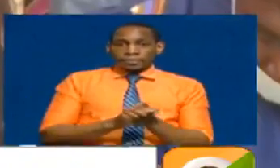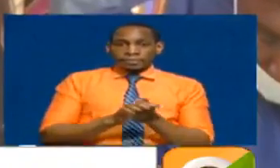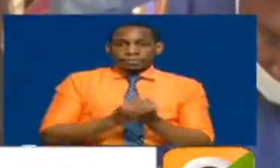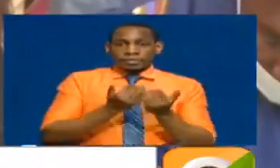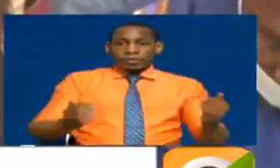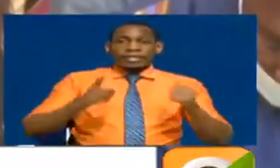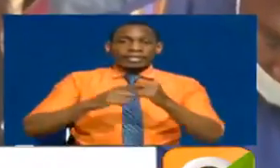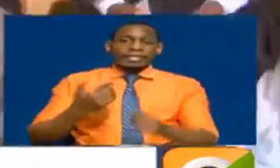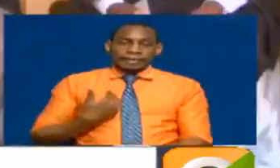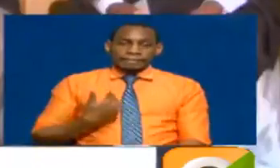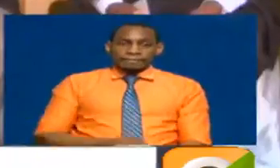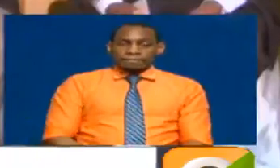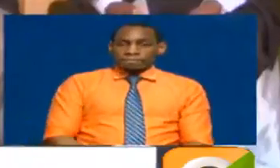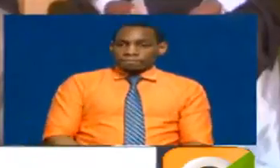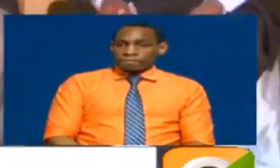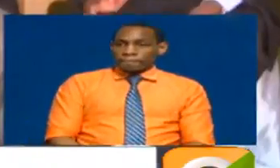6 children.